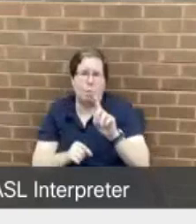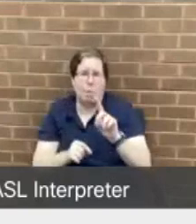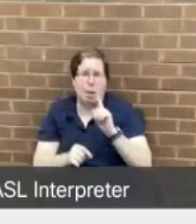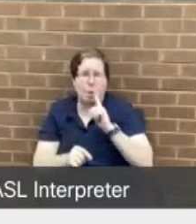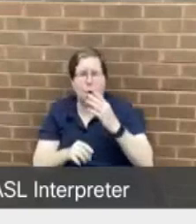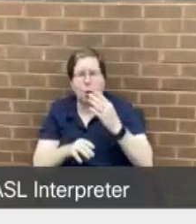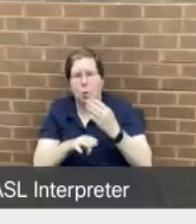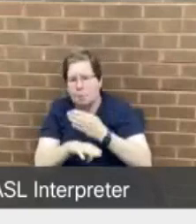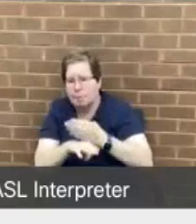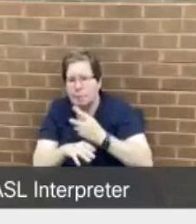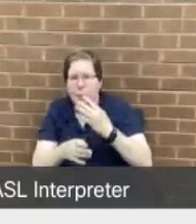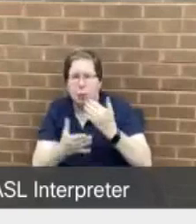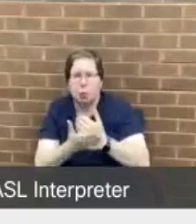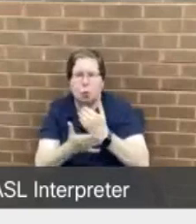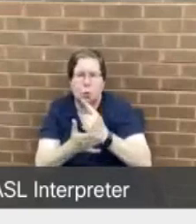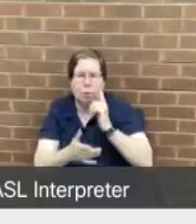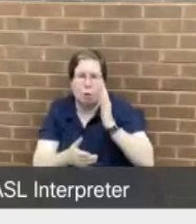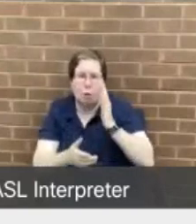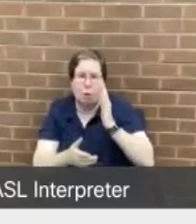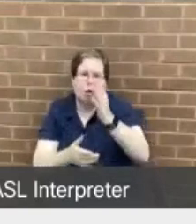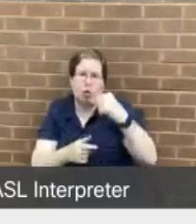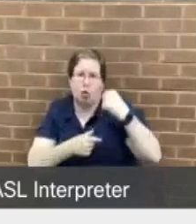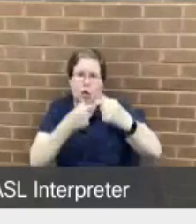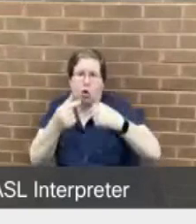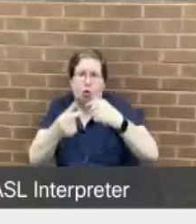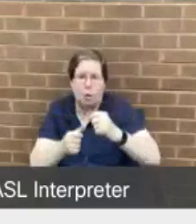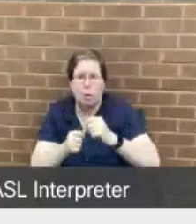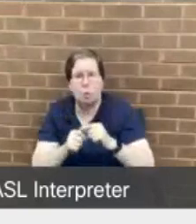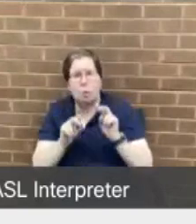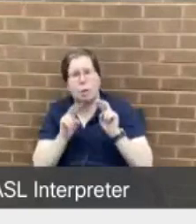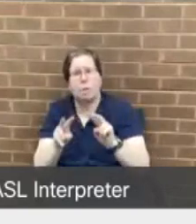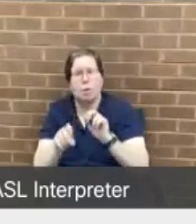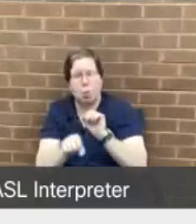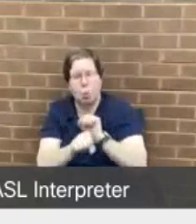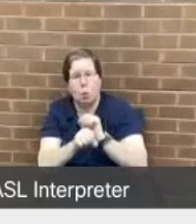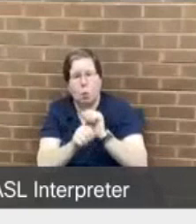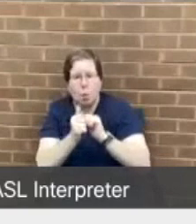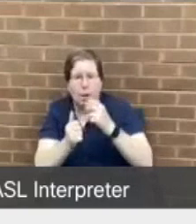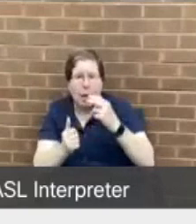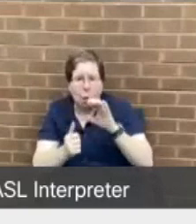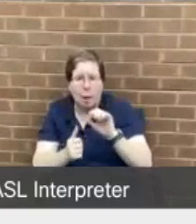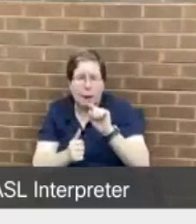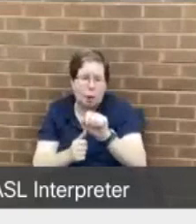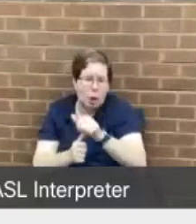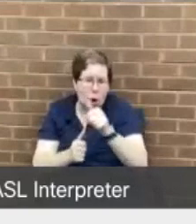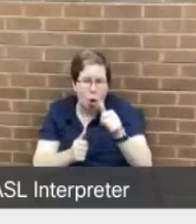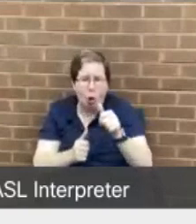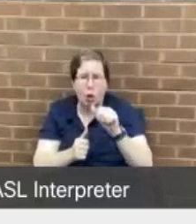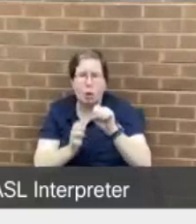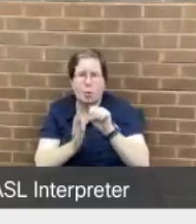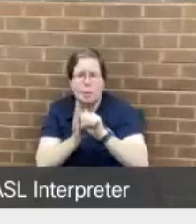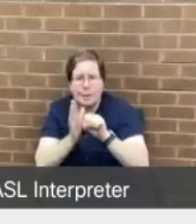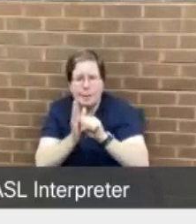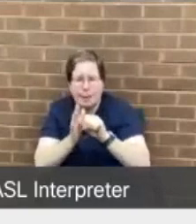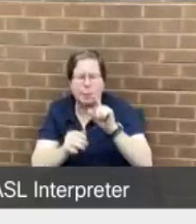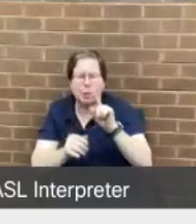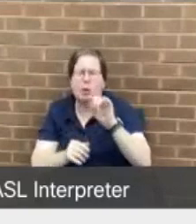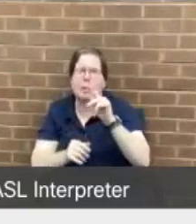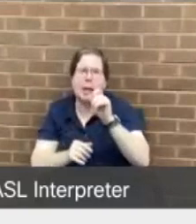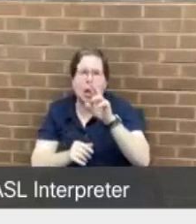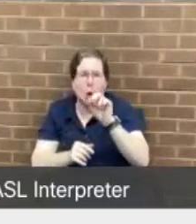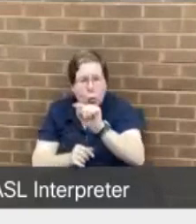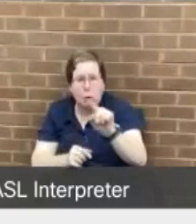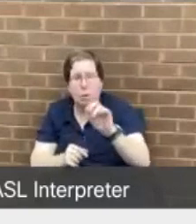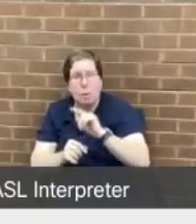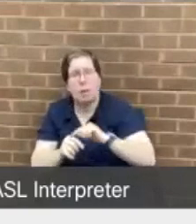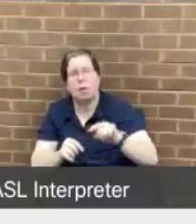needs across the state for future generations. We look forward to working with Howard County and other stakeholders across the state to develop this vision and framework for